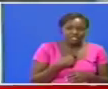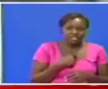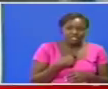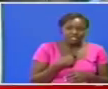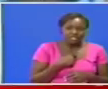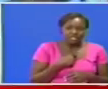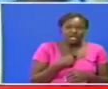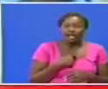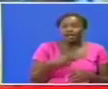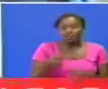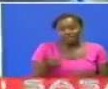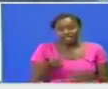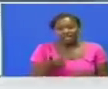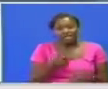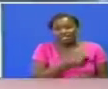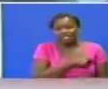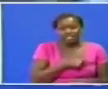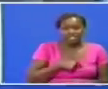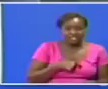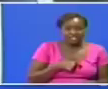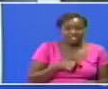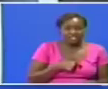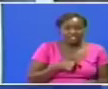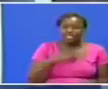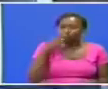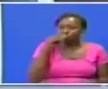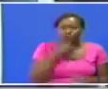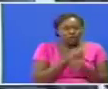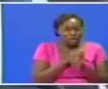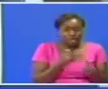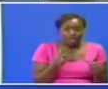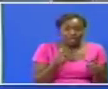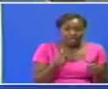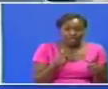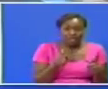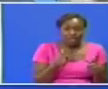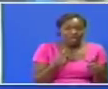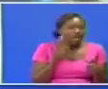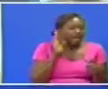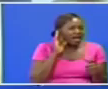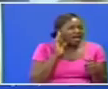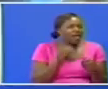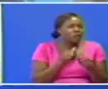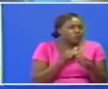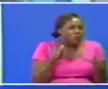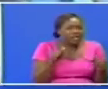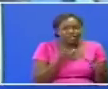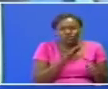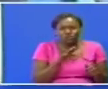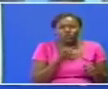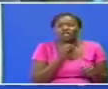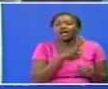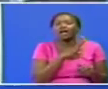Fellow delegates, you have spoken, and I've heard you loud and